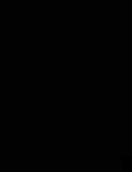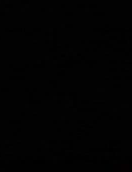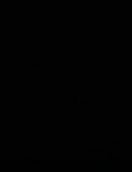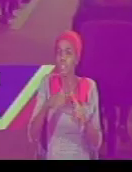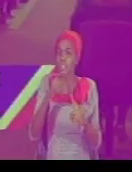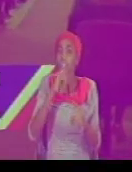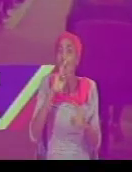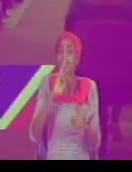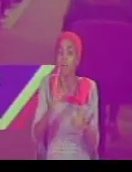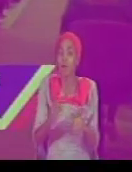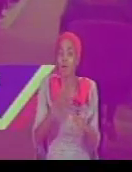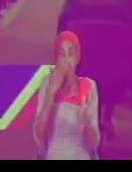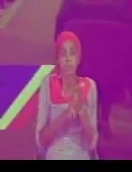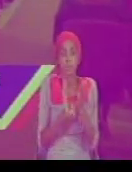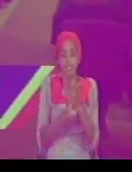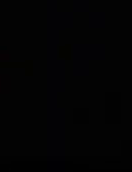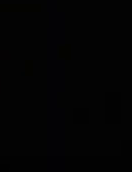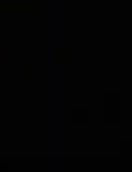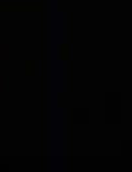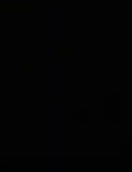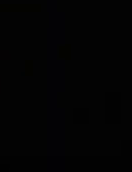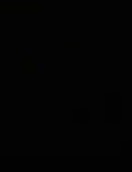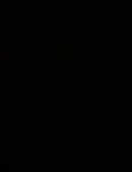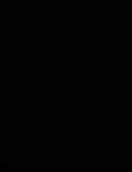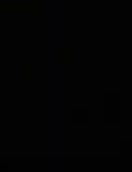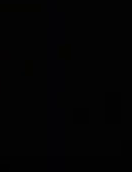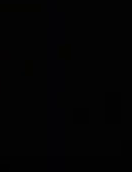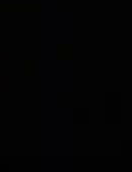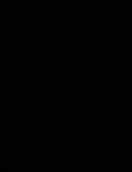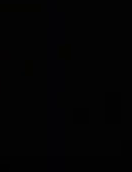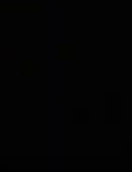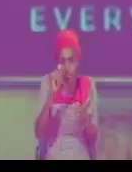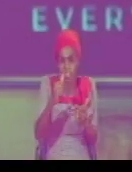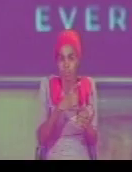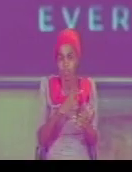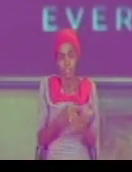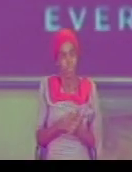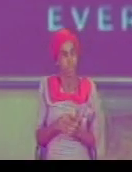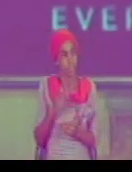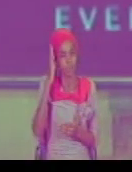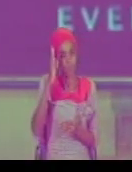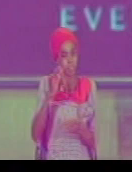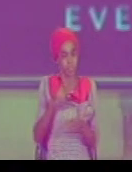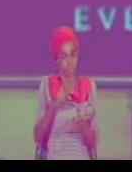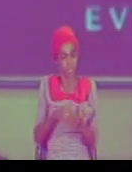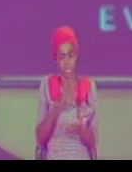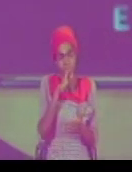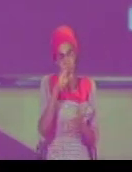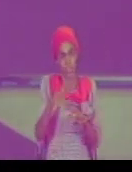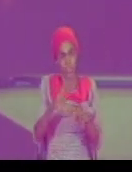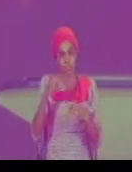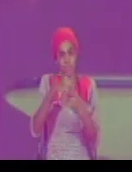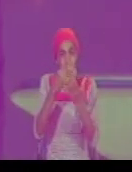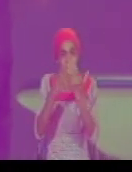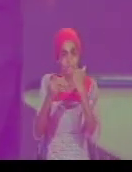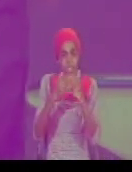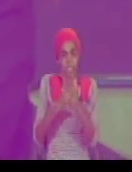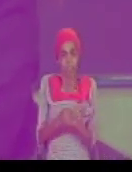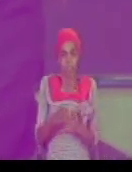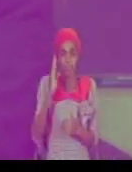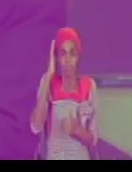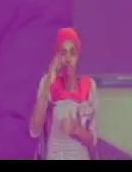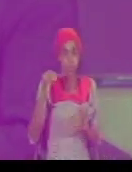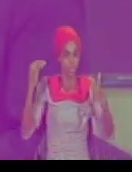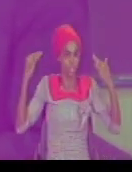ask yourself, is this going to be done? Are the angels of God in heaven,